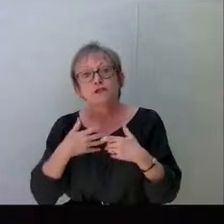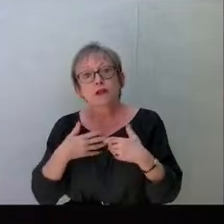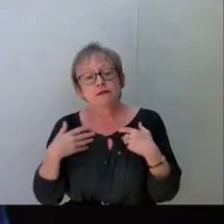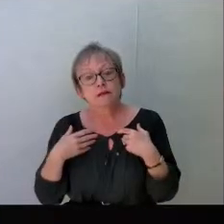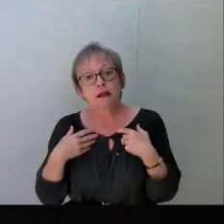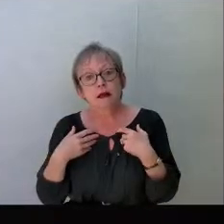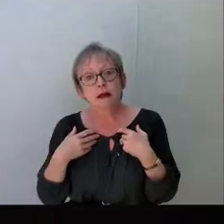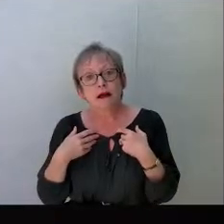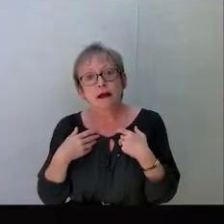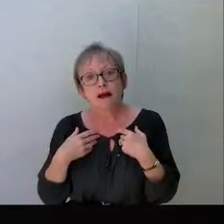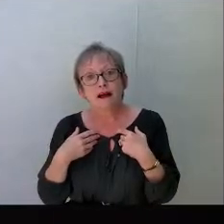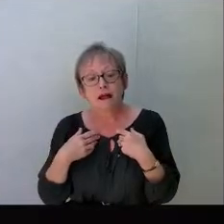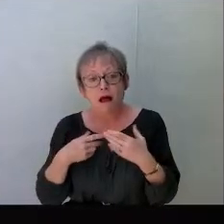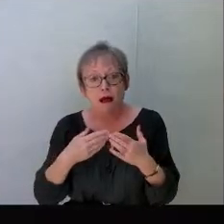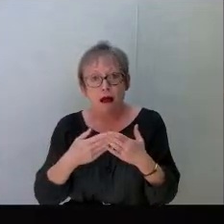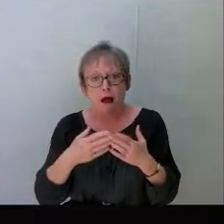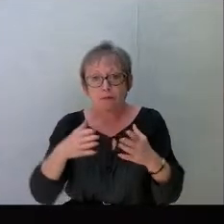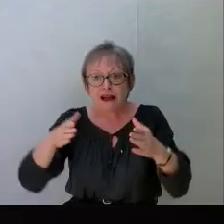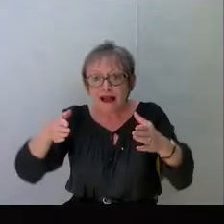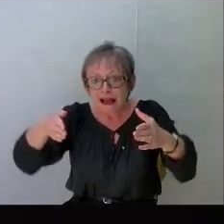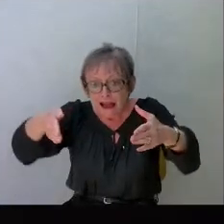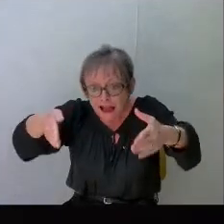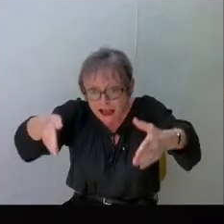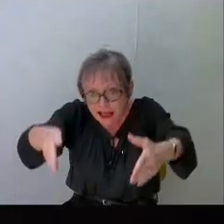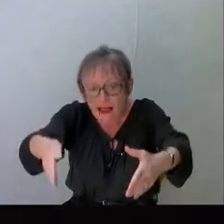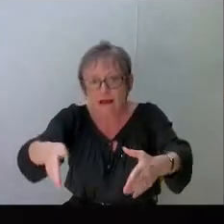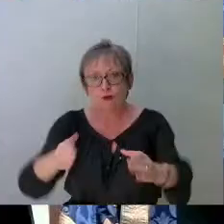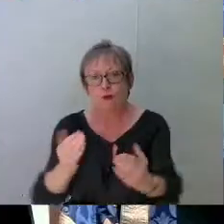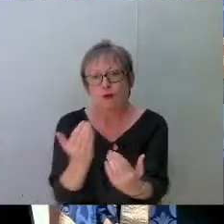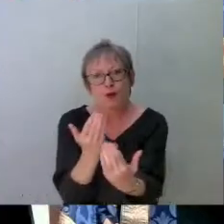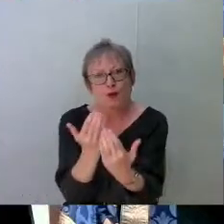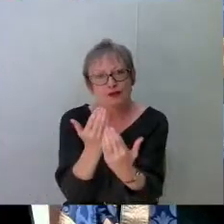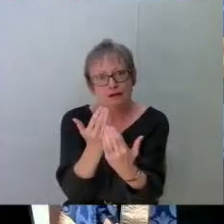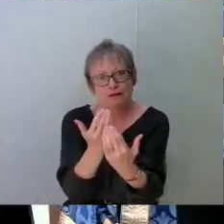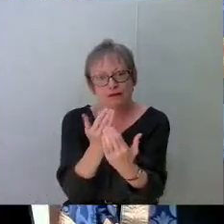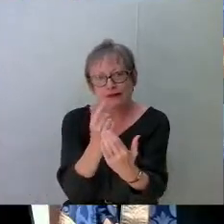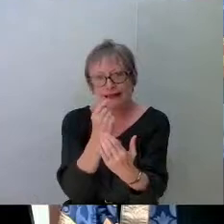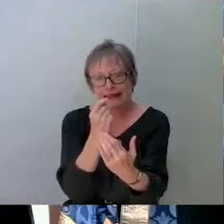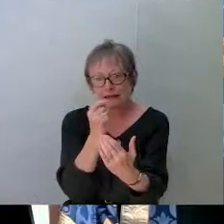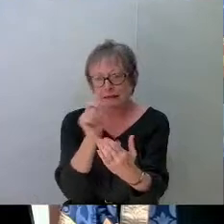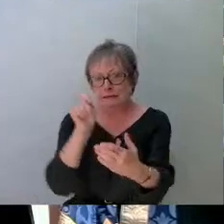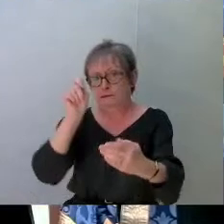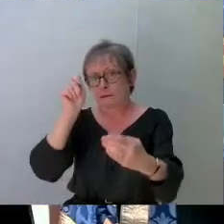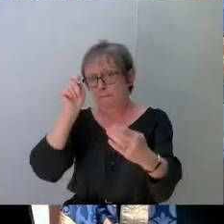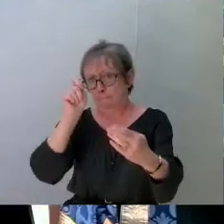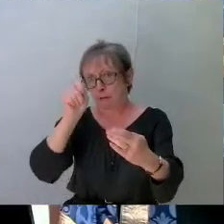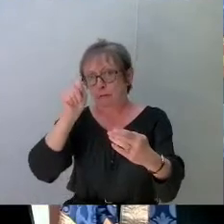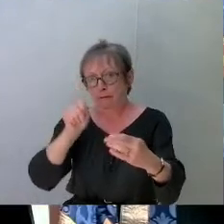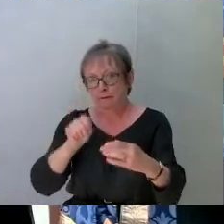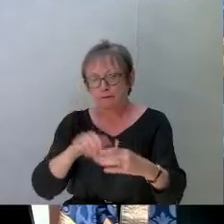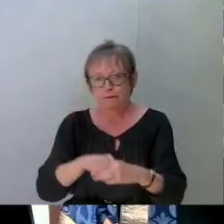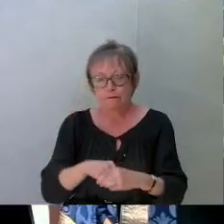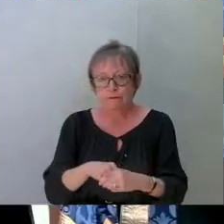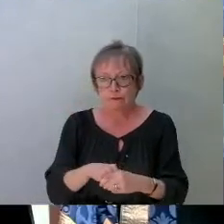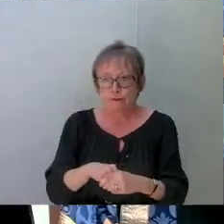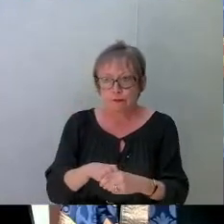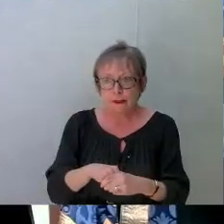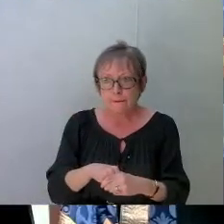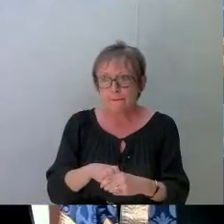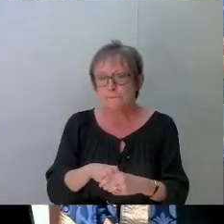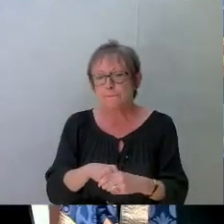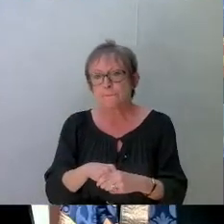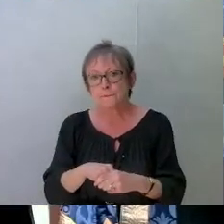have infinitely long arms. So get close enough so that he can actually doff you with the